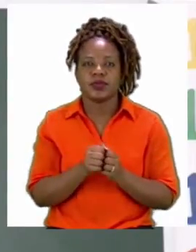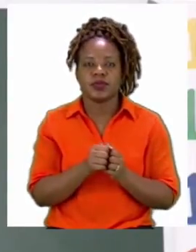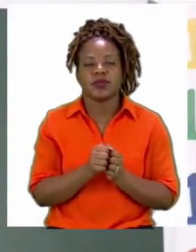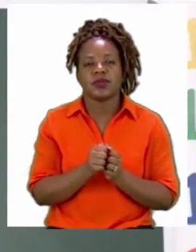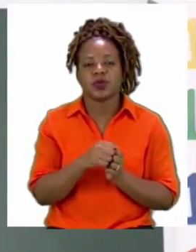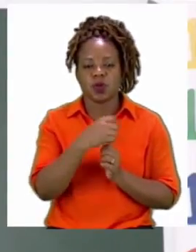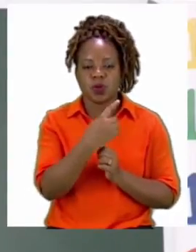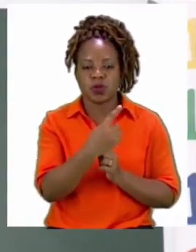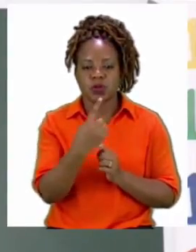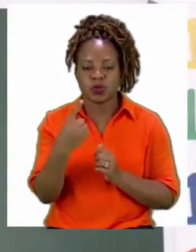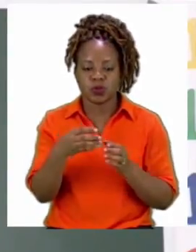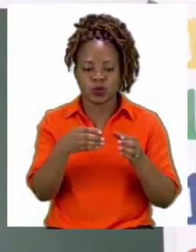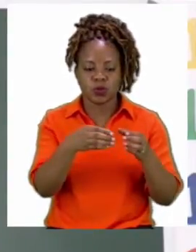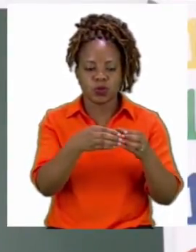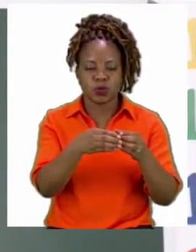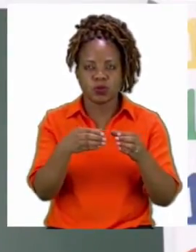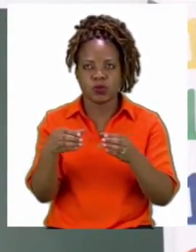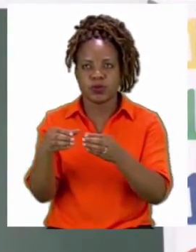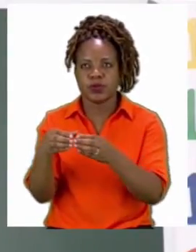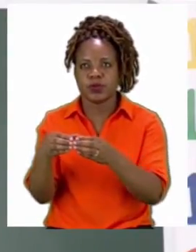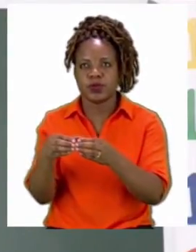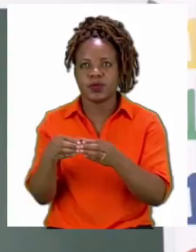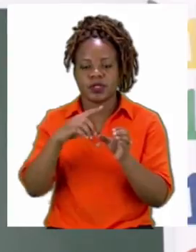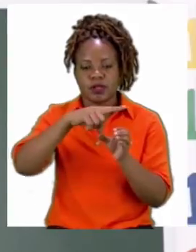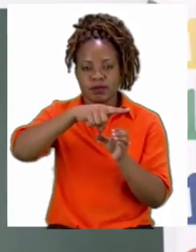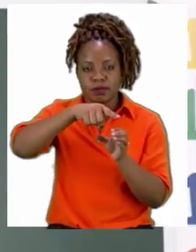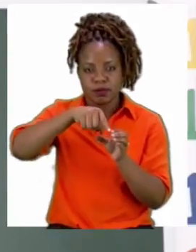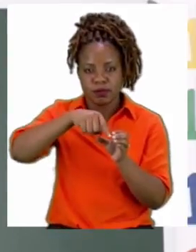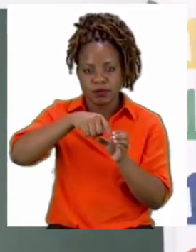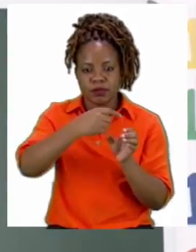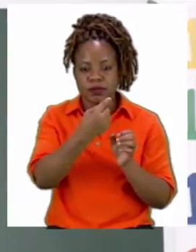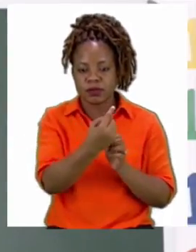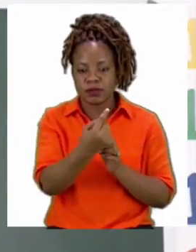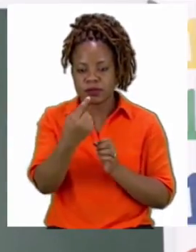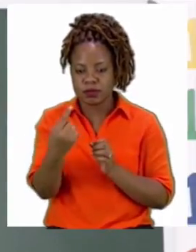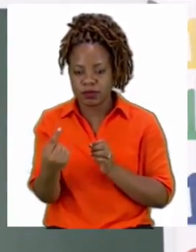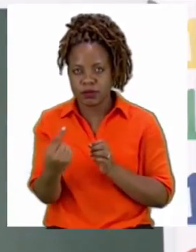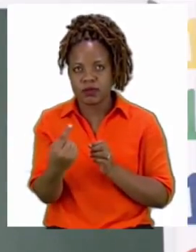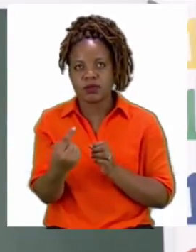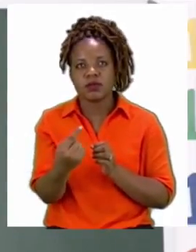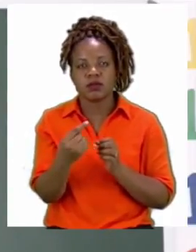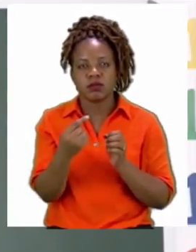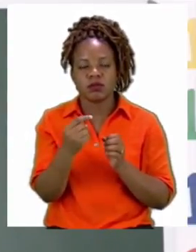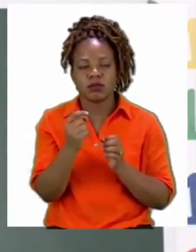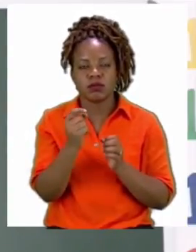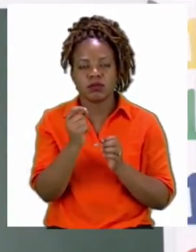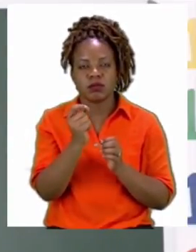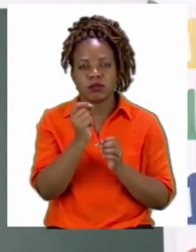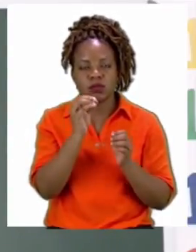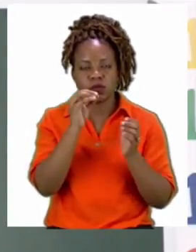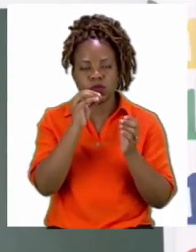2. And inside each set, we are going to have one thing. So there's one